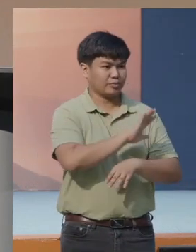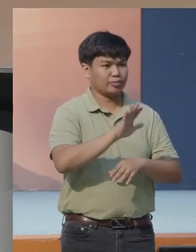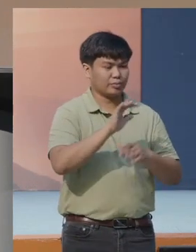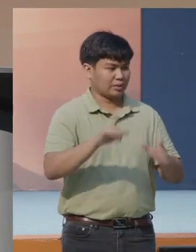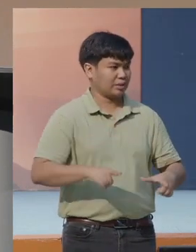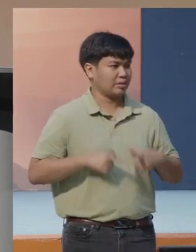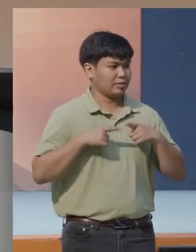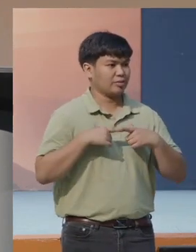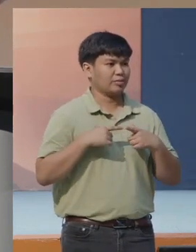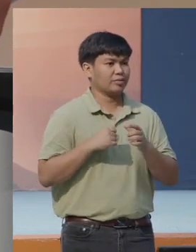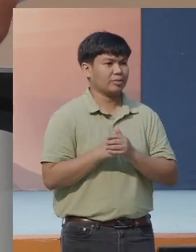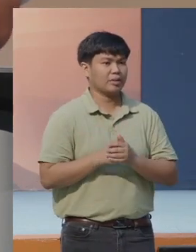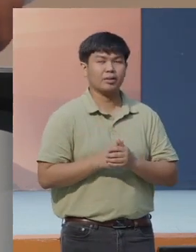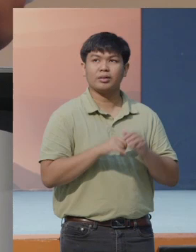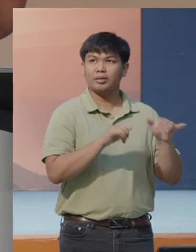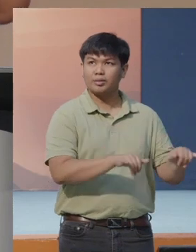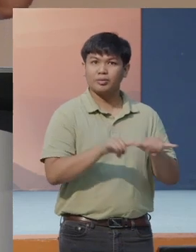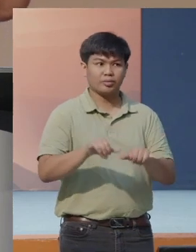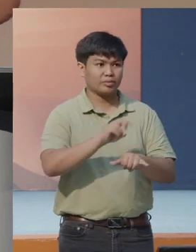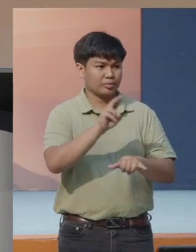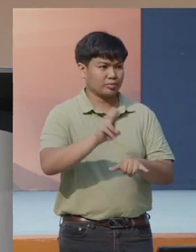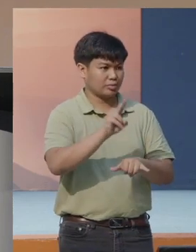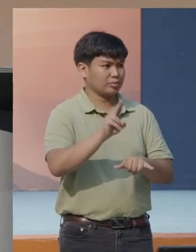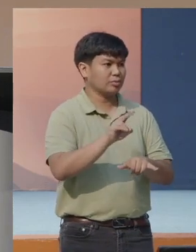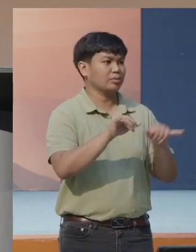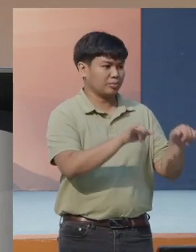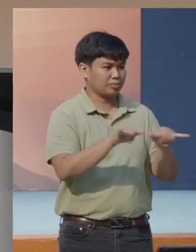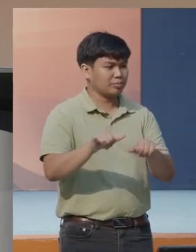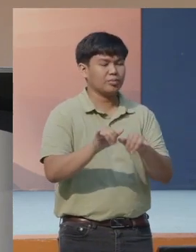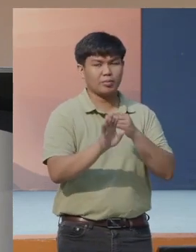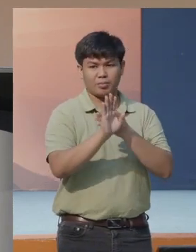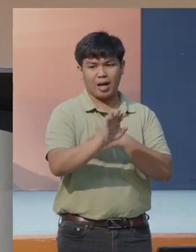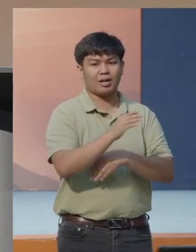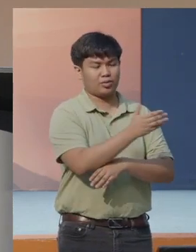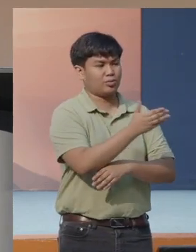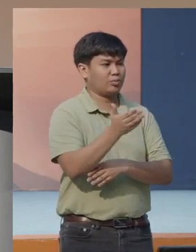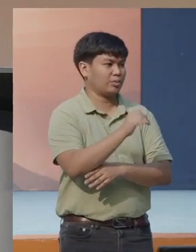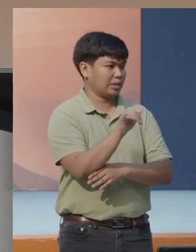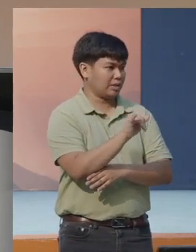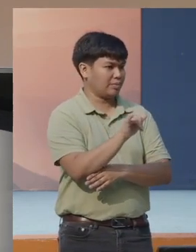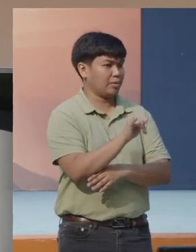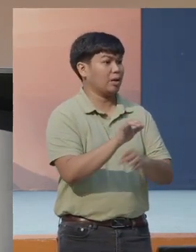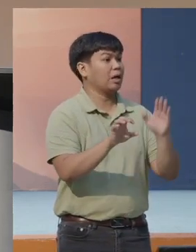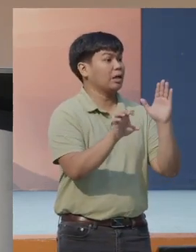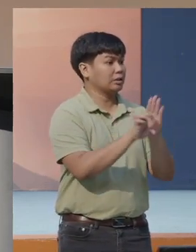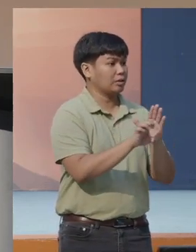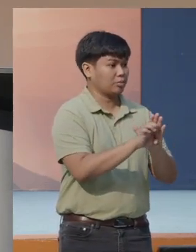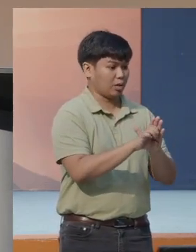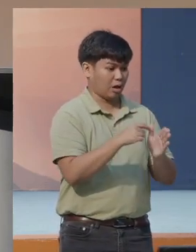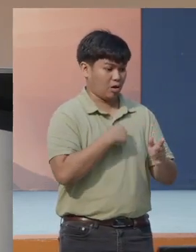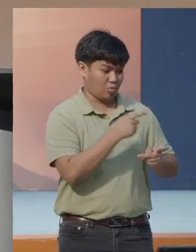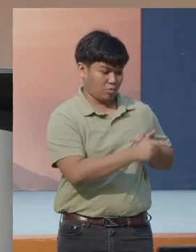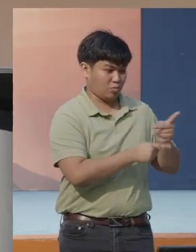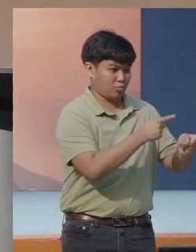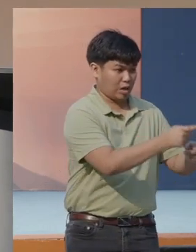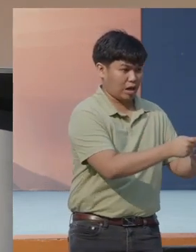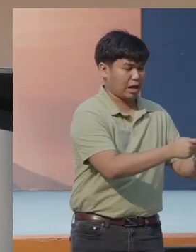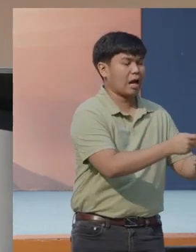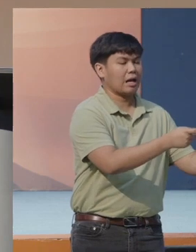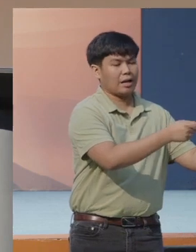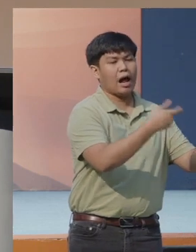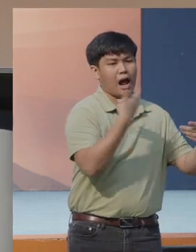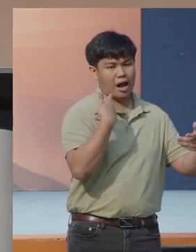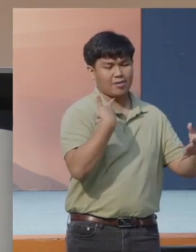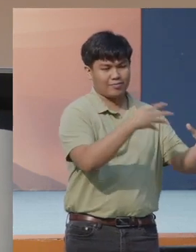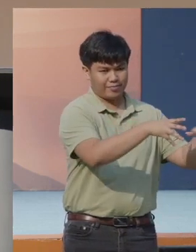lap. For with the measure you use, it will be measured back to you. Sa kung gaano mo raw tatratuhin ang